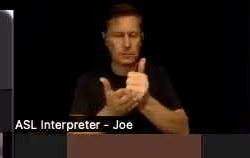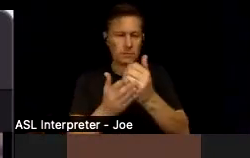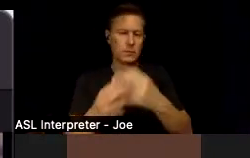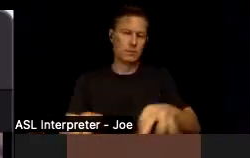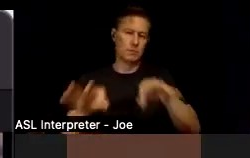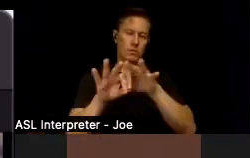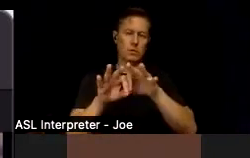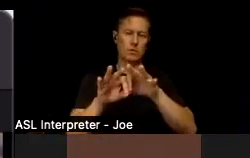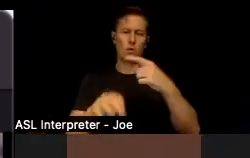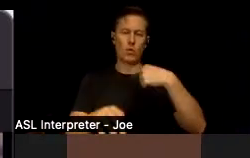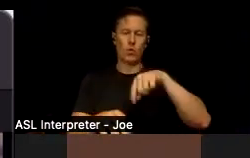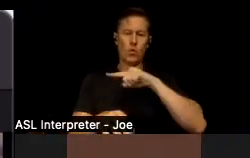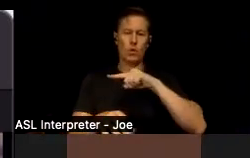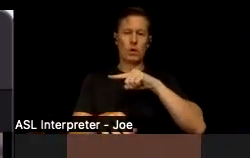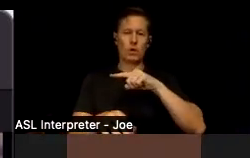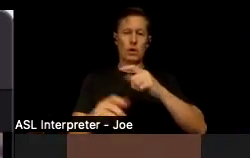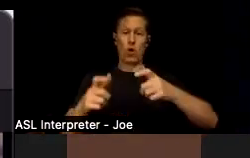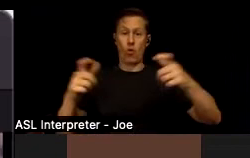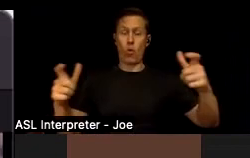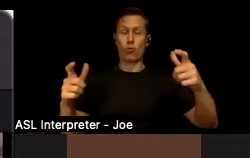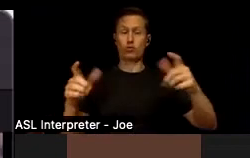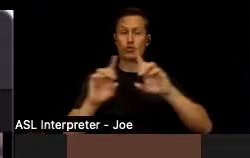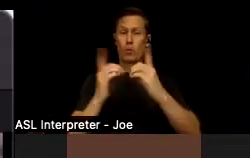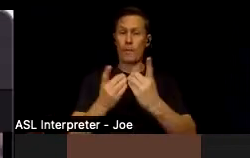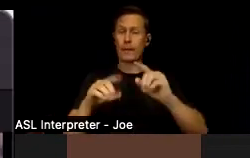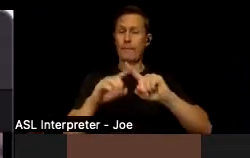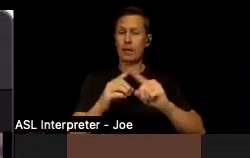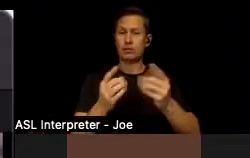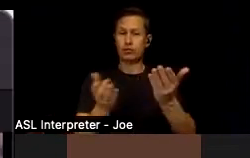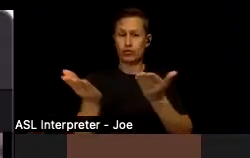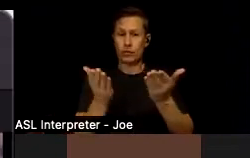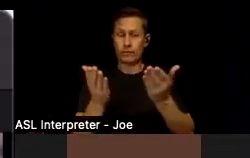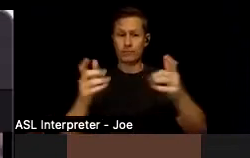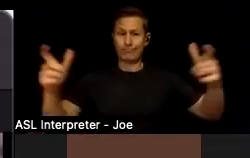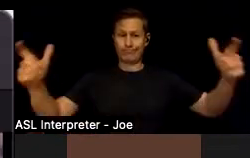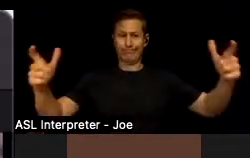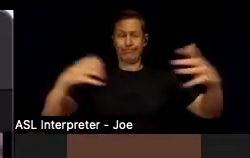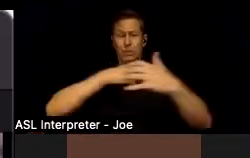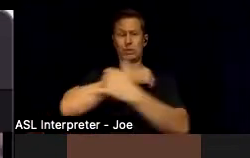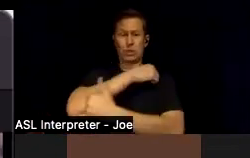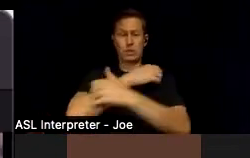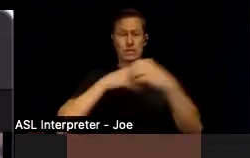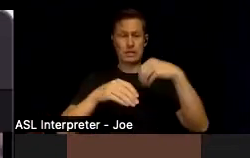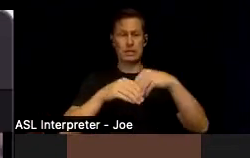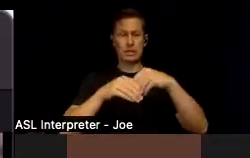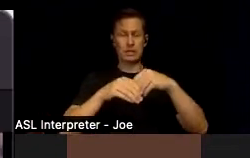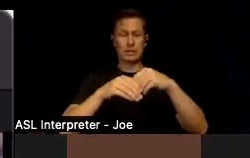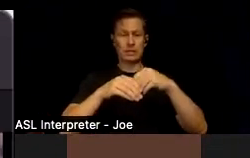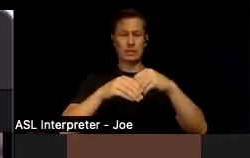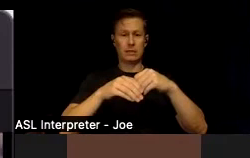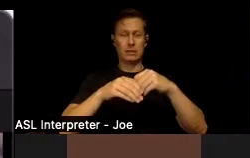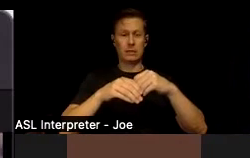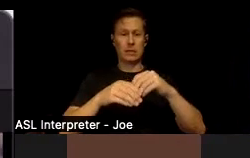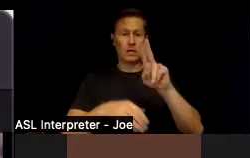have a very large fire department, but we also serve the largest county in the continental United